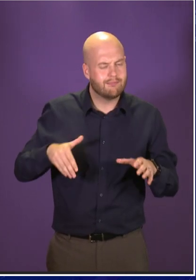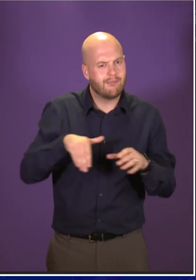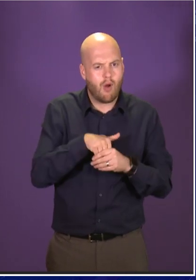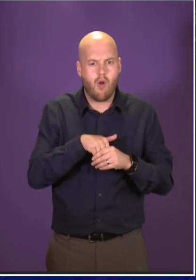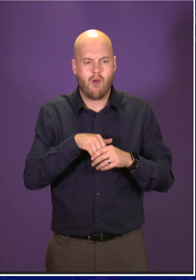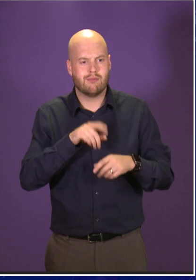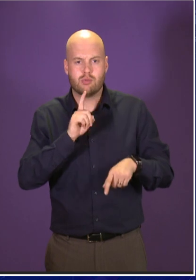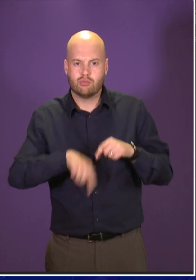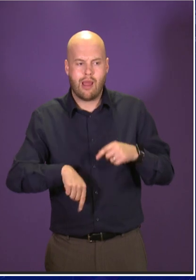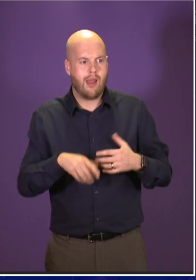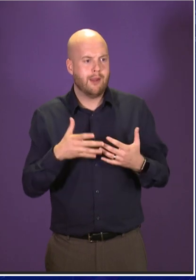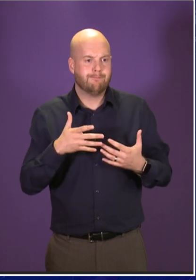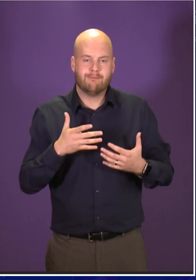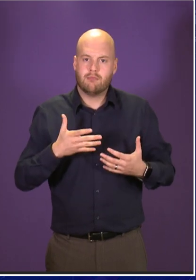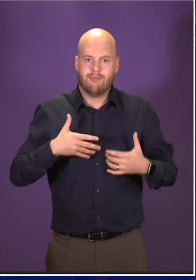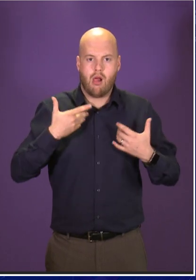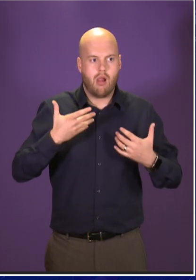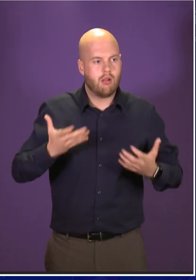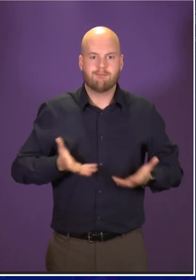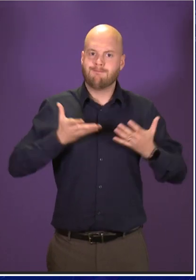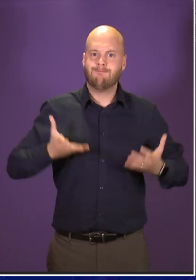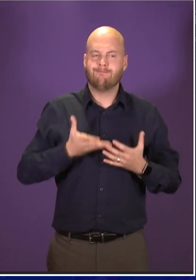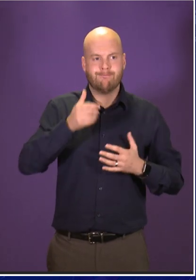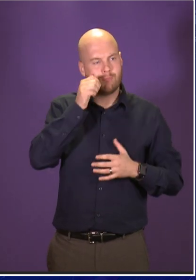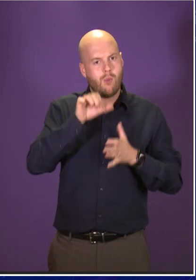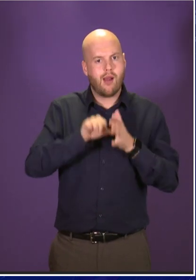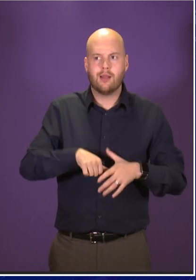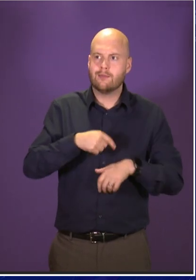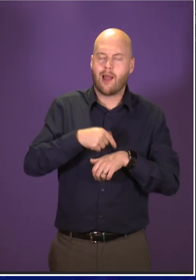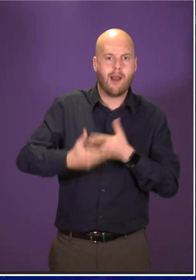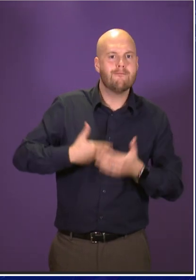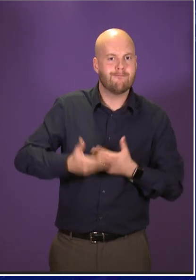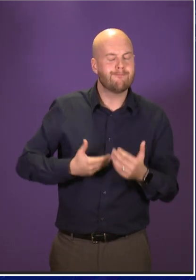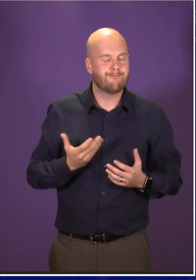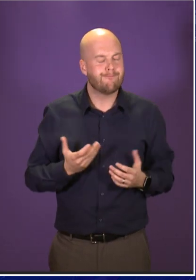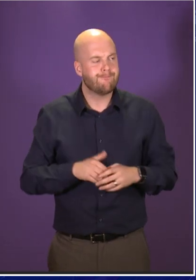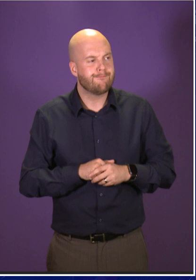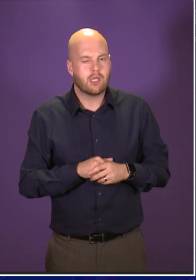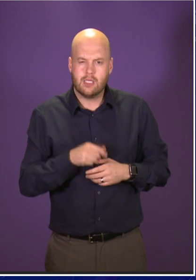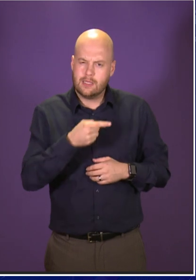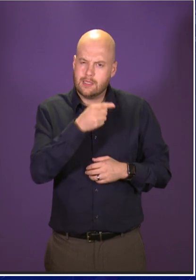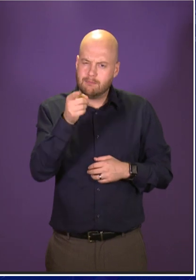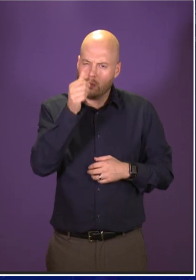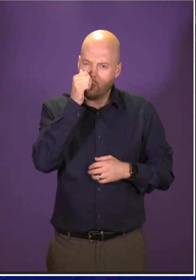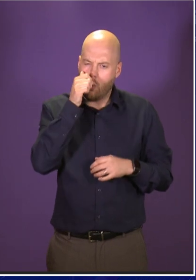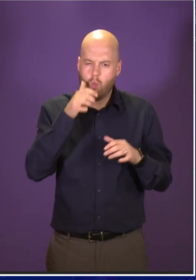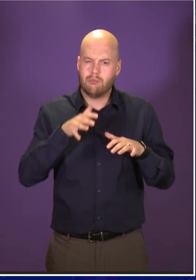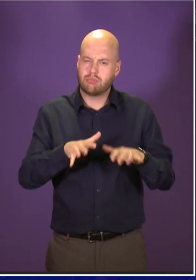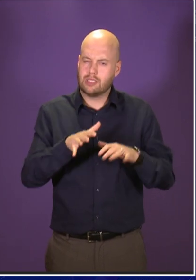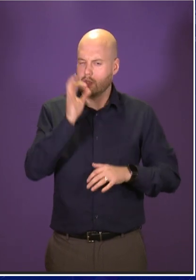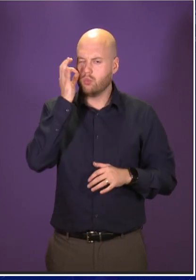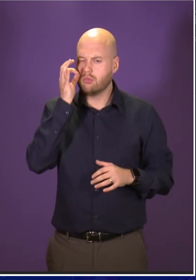this fractured world to which he referred. And those of us who know the British Council, and I know many of you